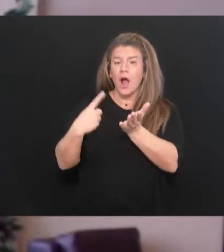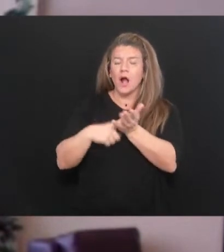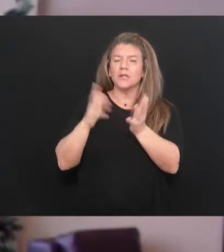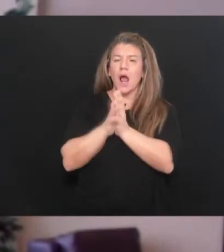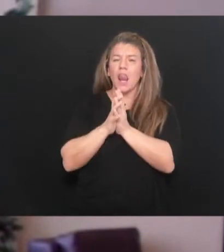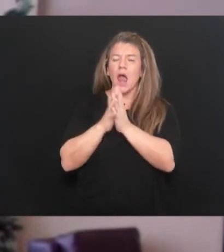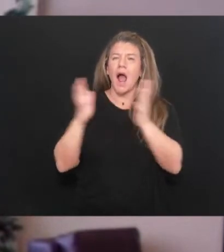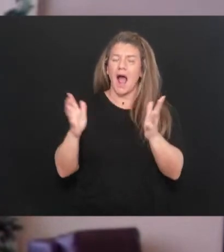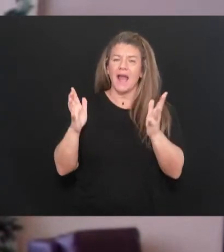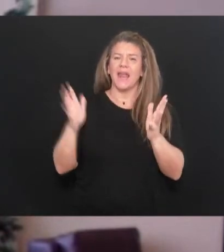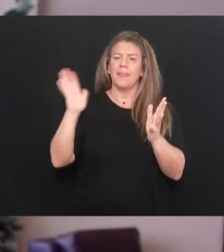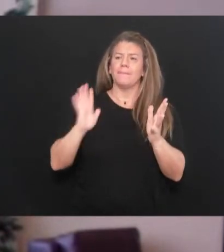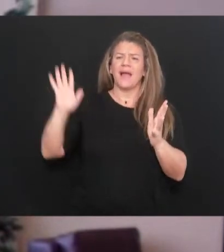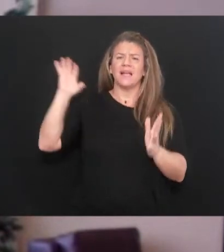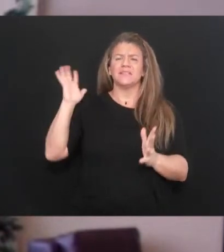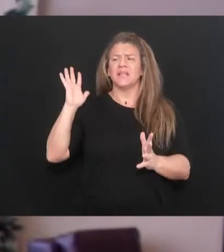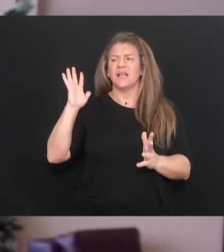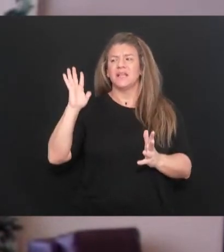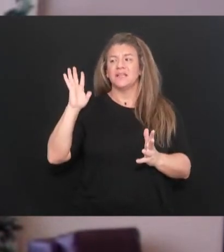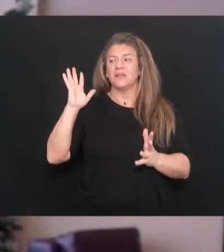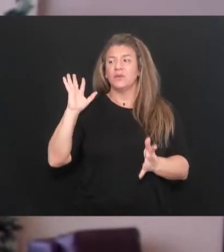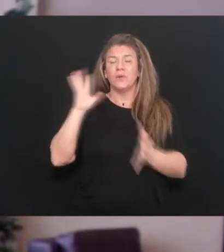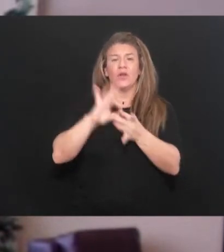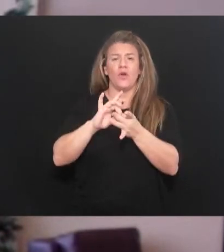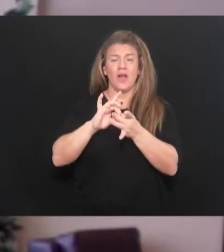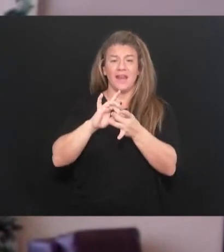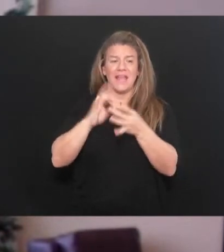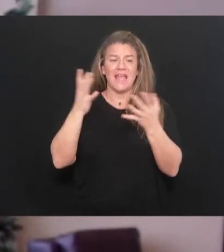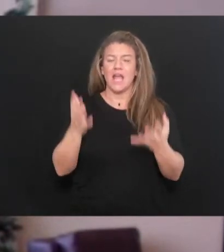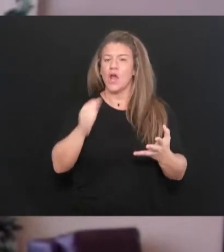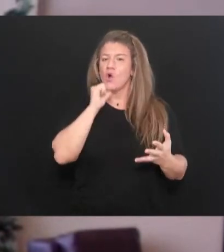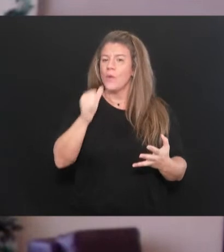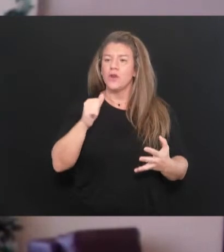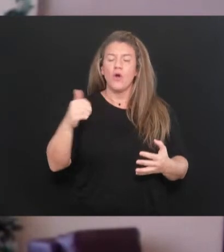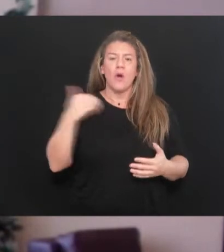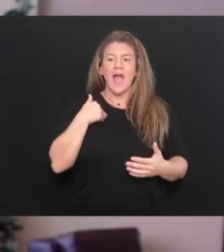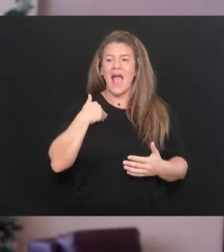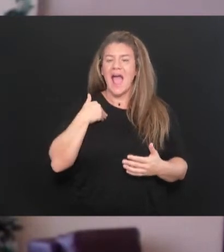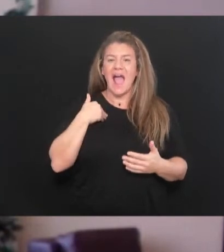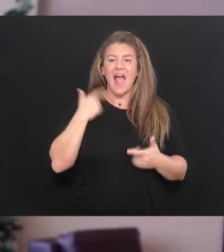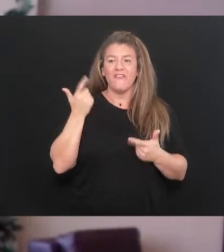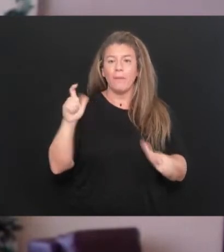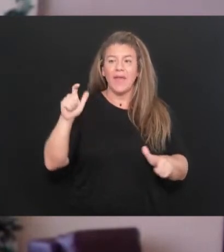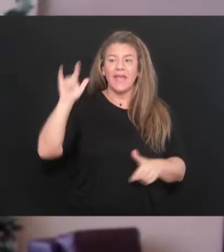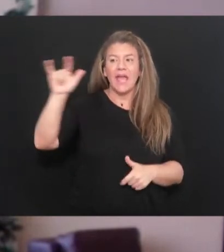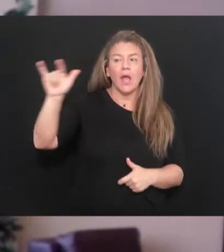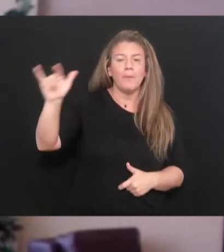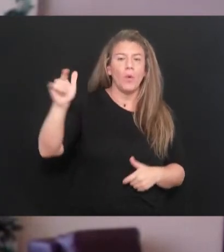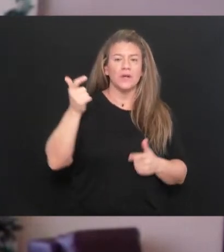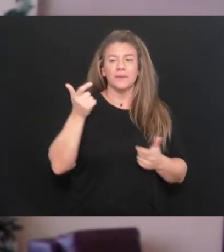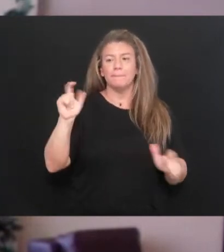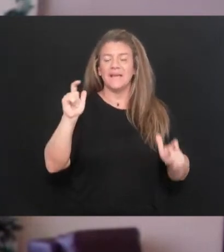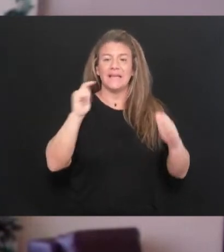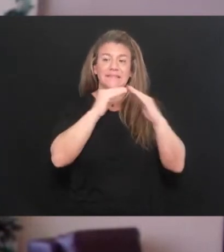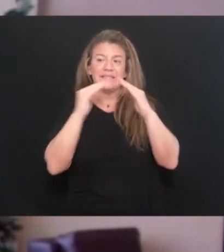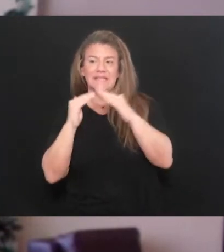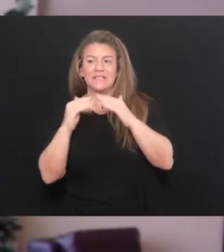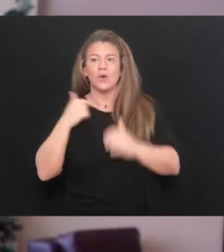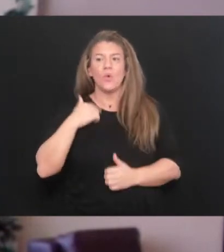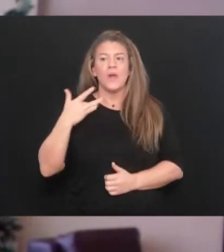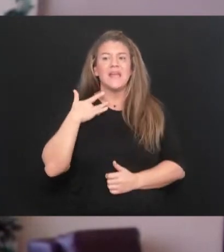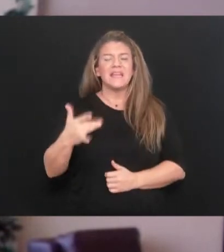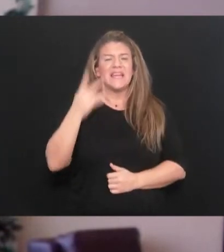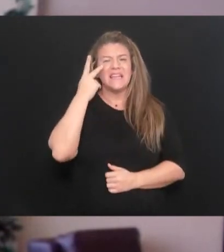the past about how, because we don't have big airports and big cities, that we tend to see